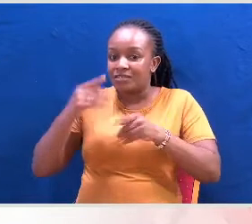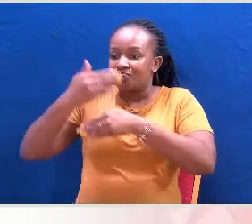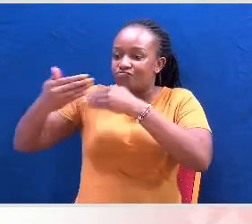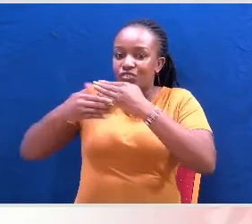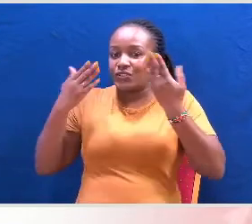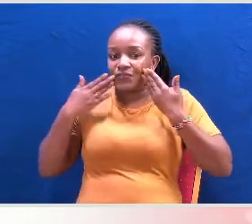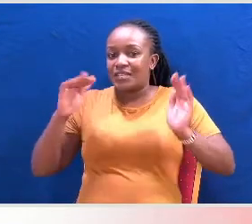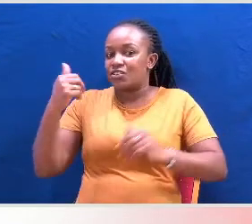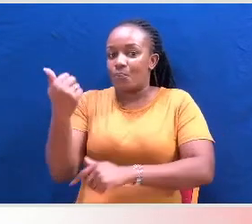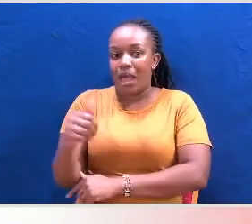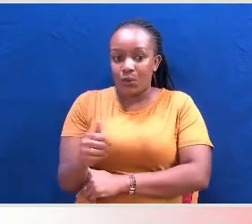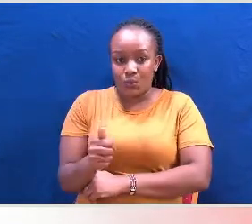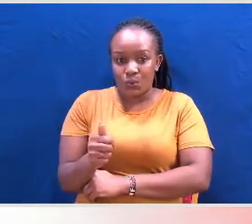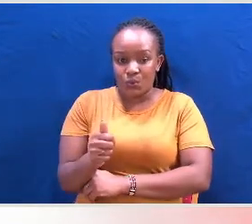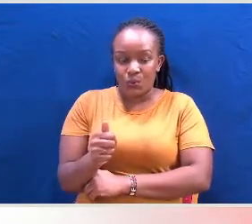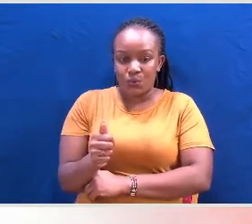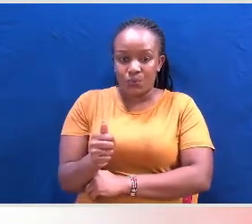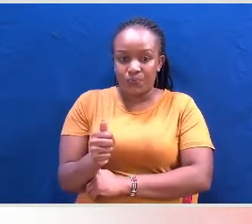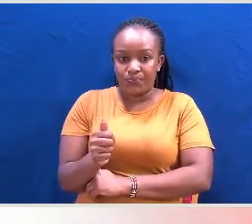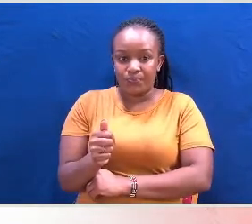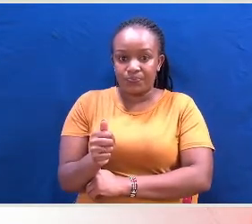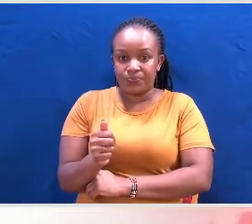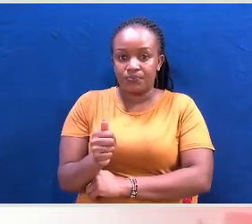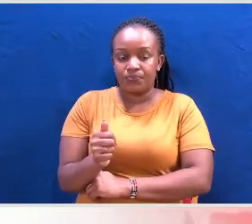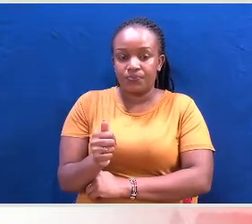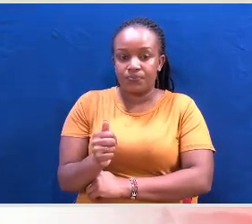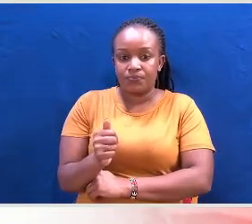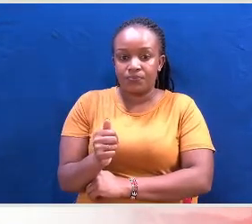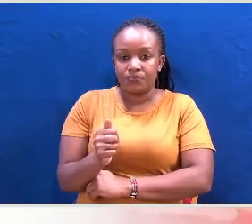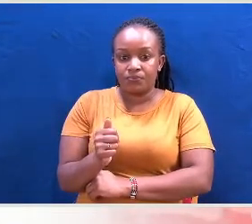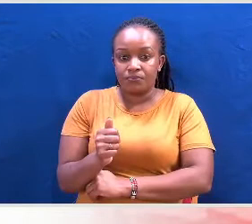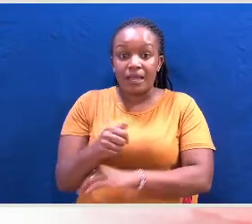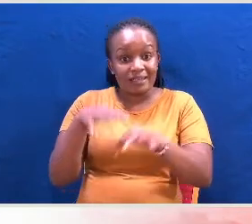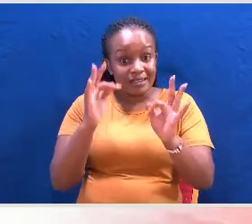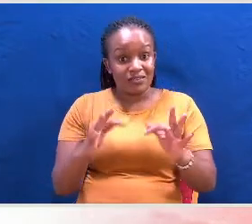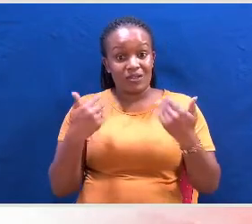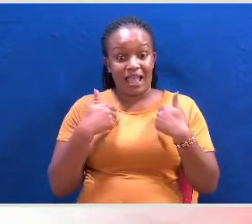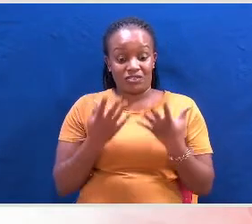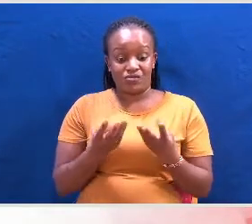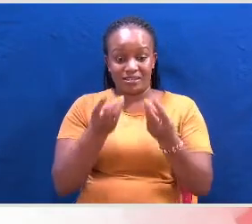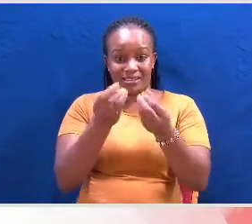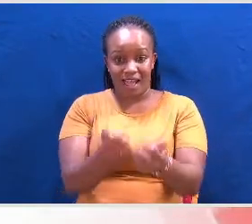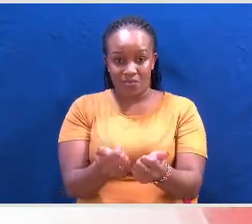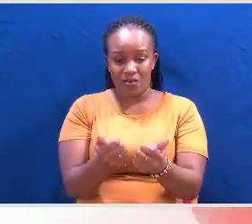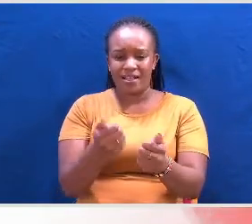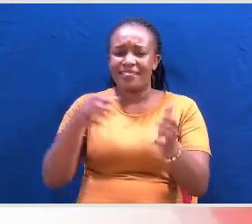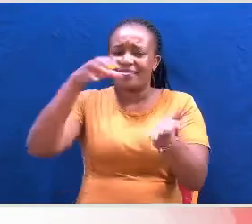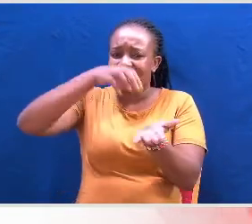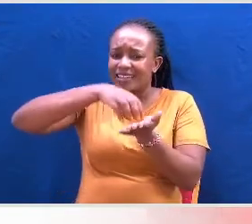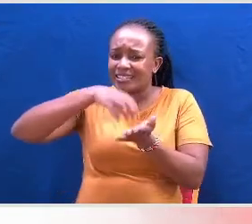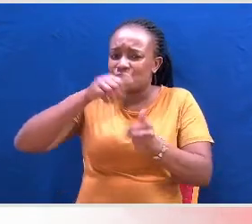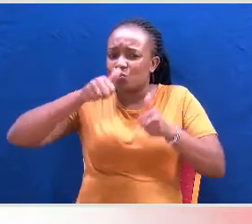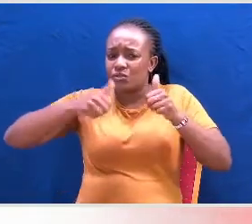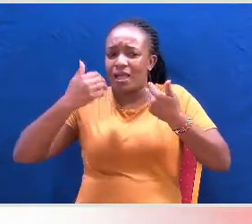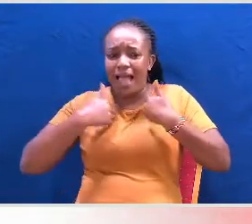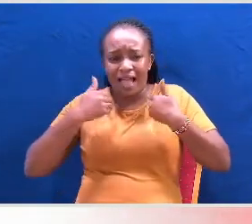because we have no money to complete those buildings. If we have to tackle the backlog of cases, if